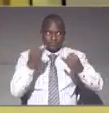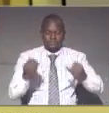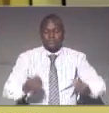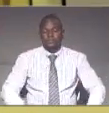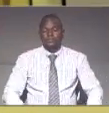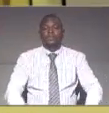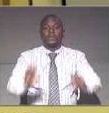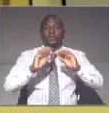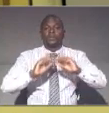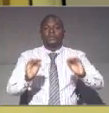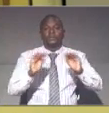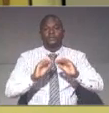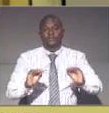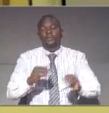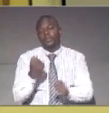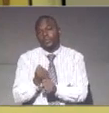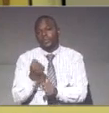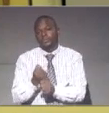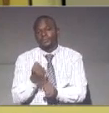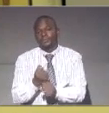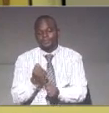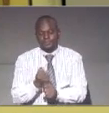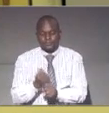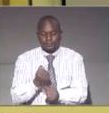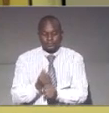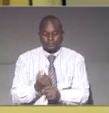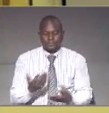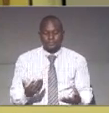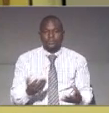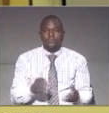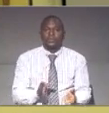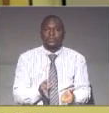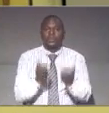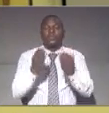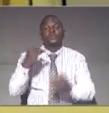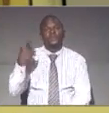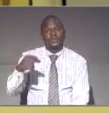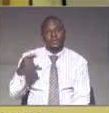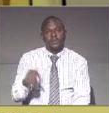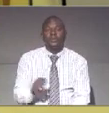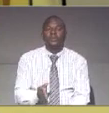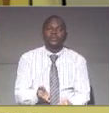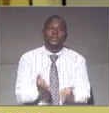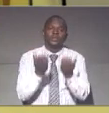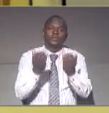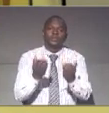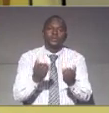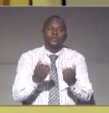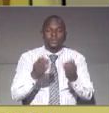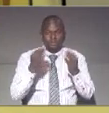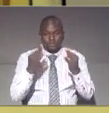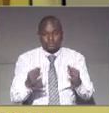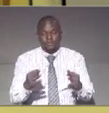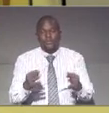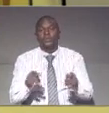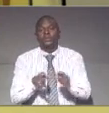trained staff working with them. It improves the quality, it improves the quantity of